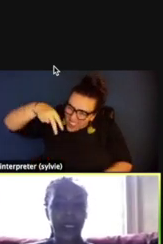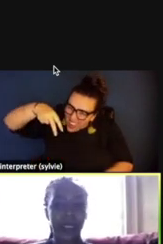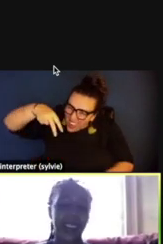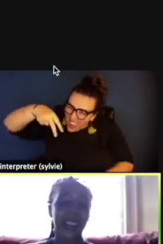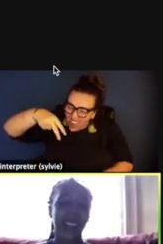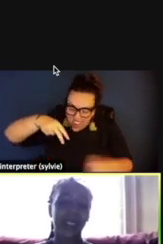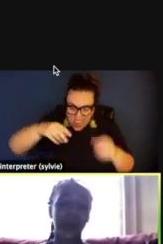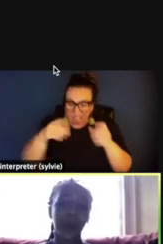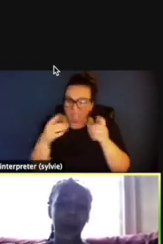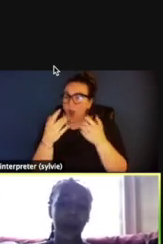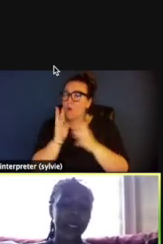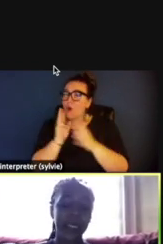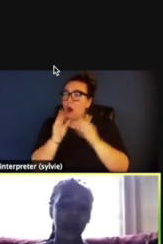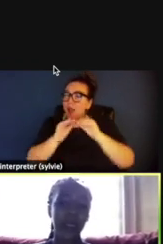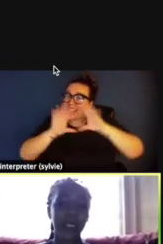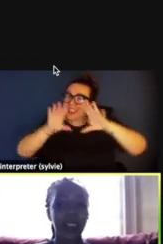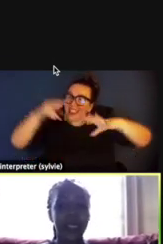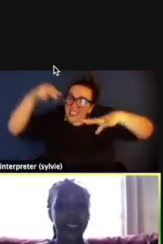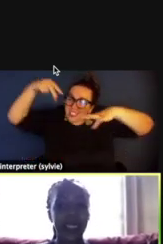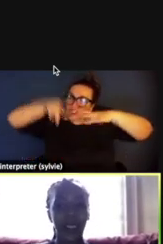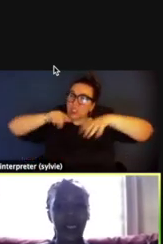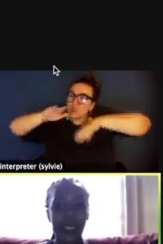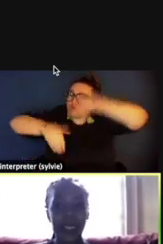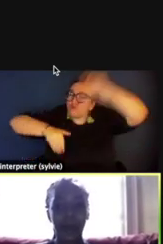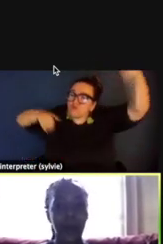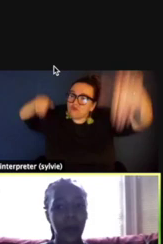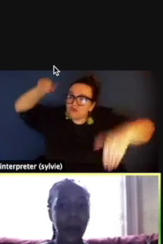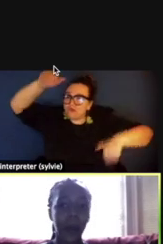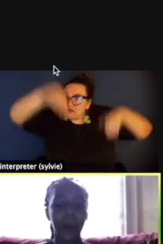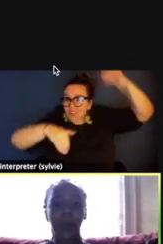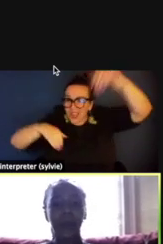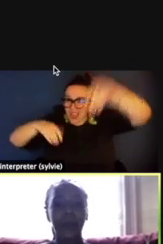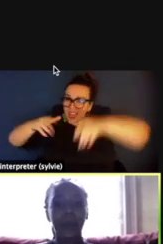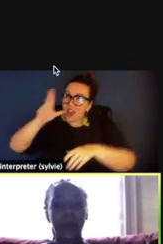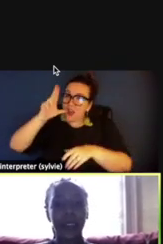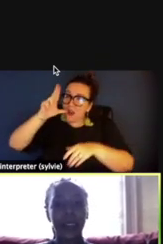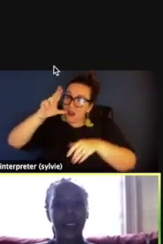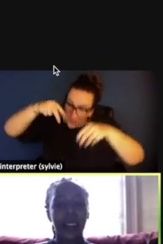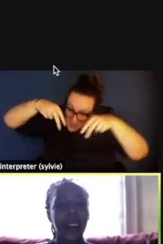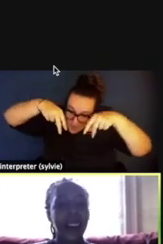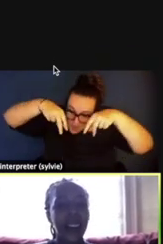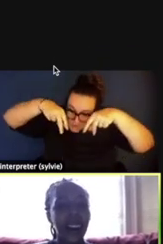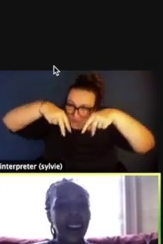snorkel and like swim out into the ocean and you can see all of the stuff on the bottom.